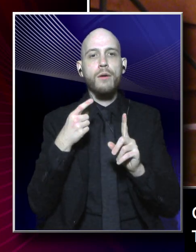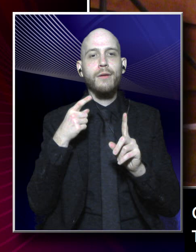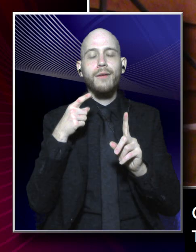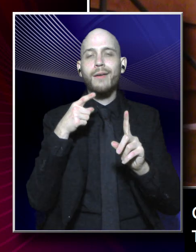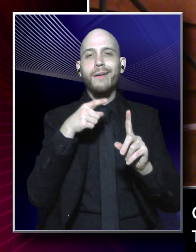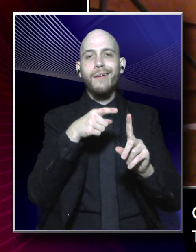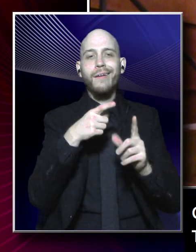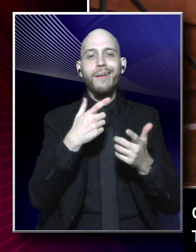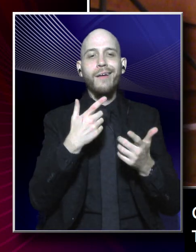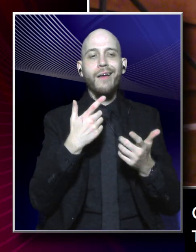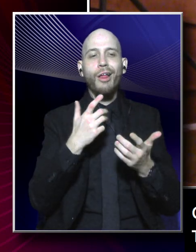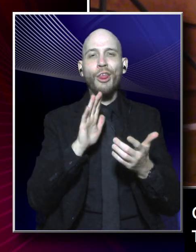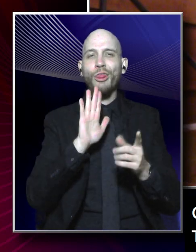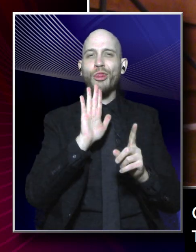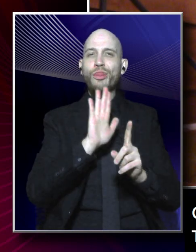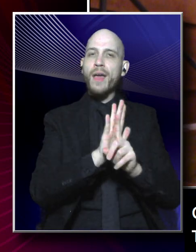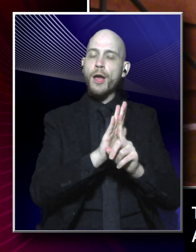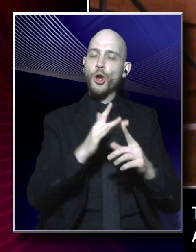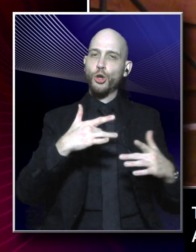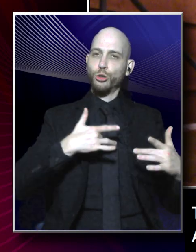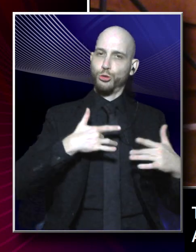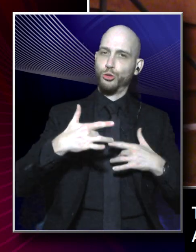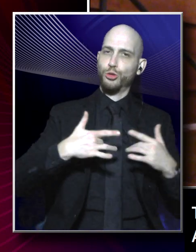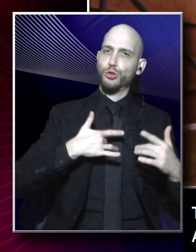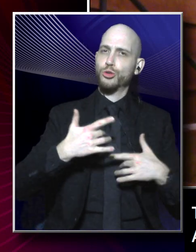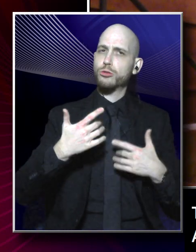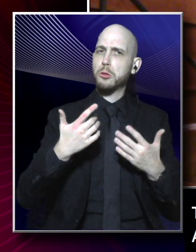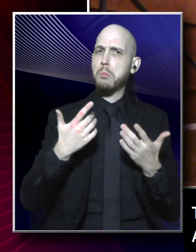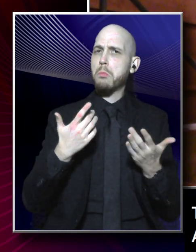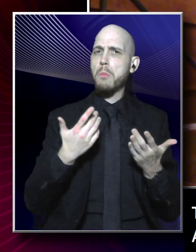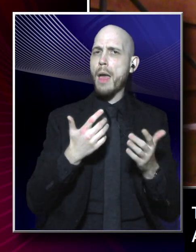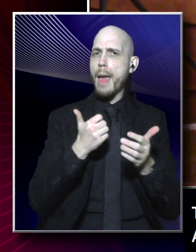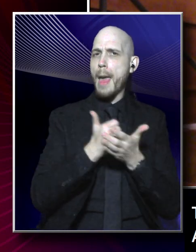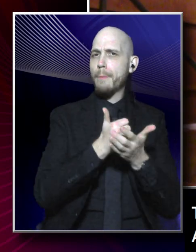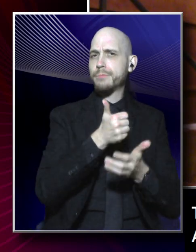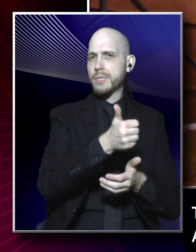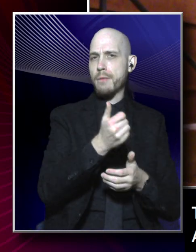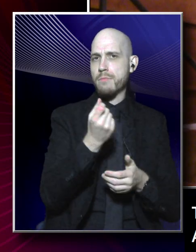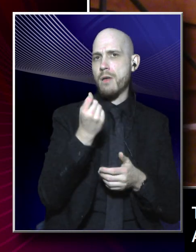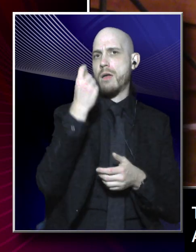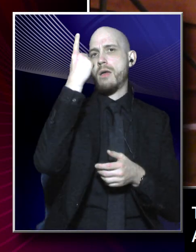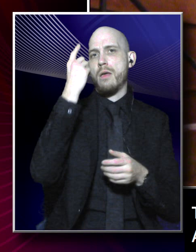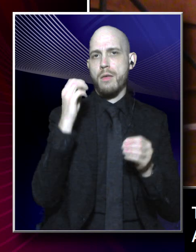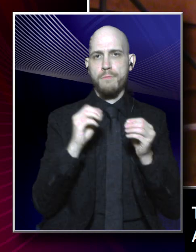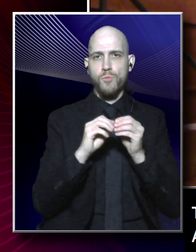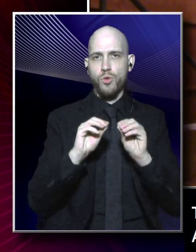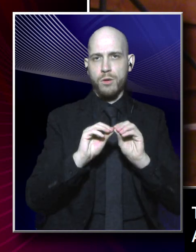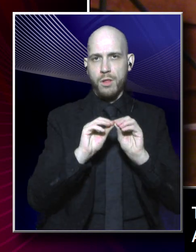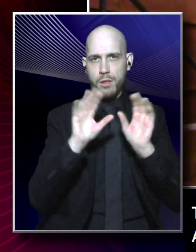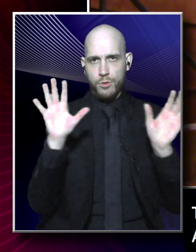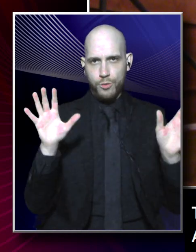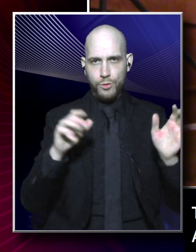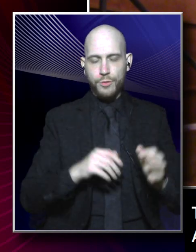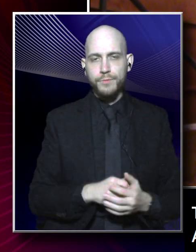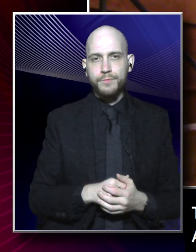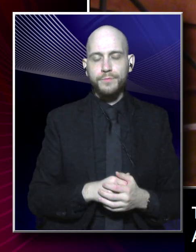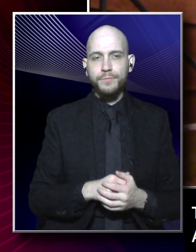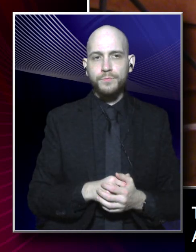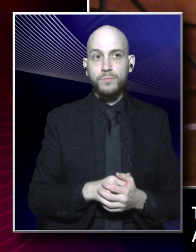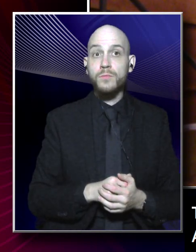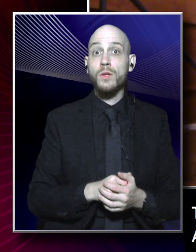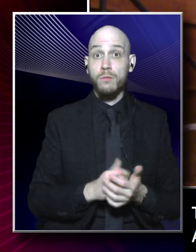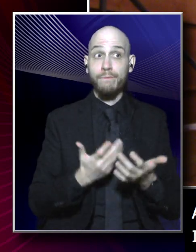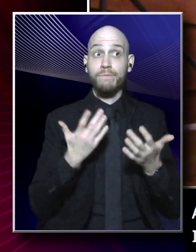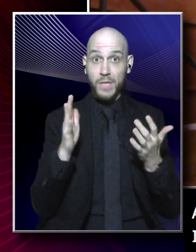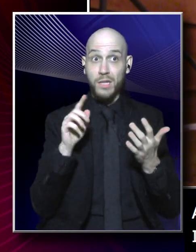necessarily disgruntled about, but concerned about. And then I ask, what is it that I can do